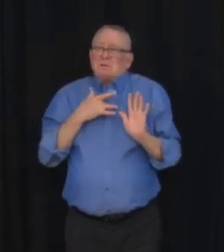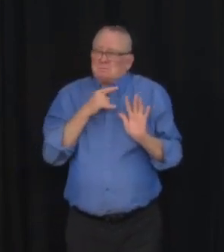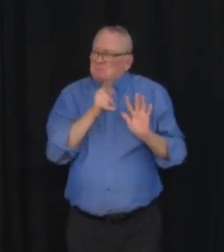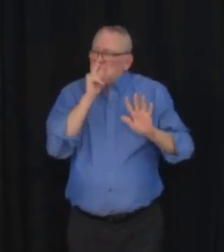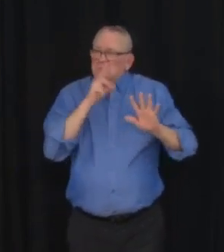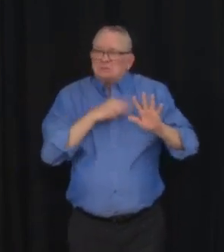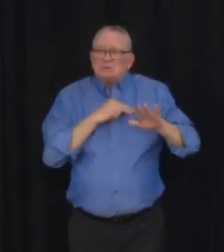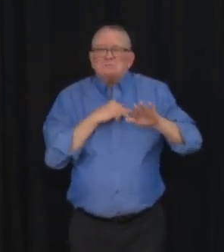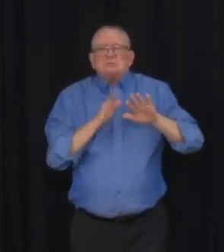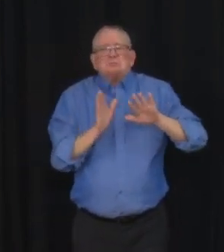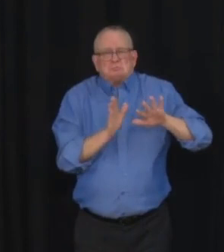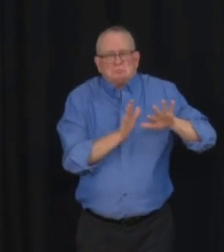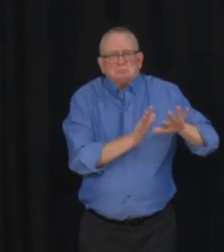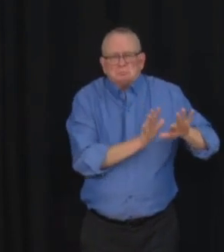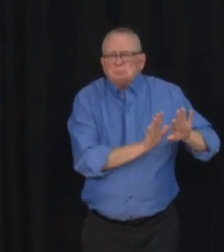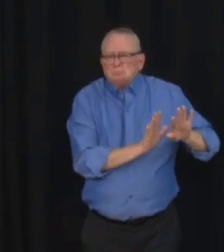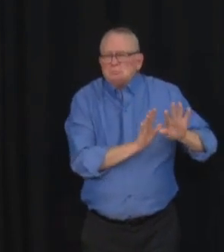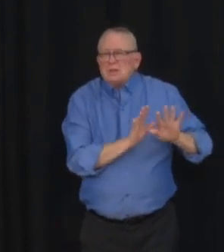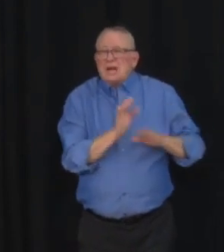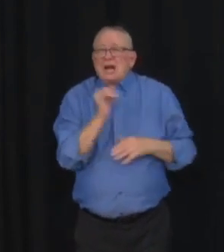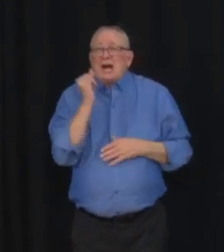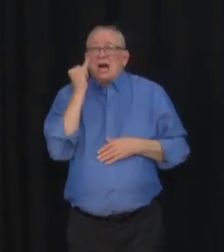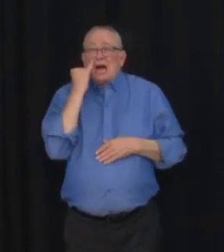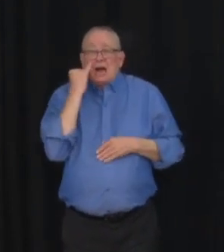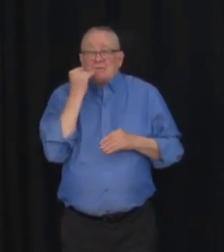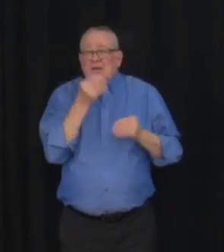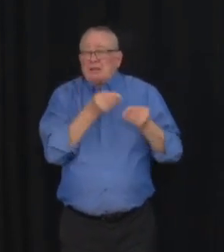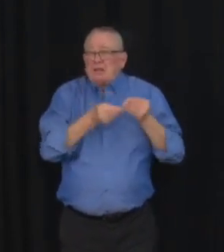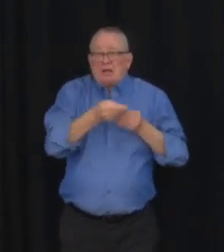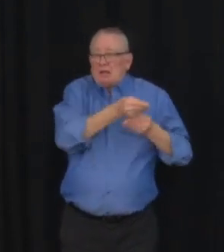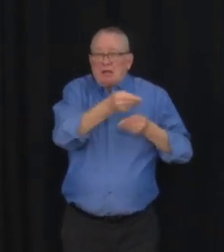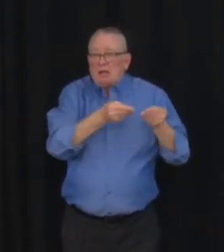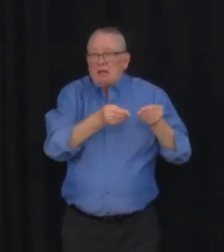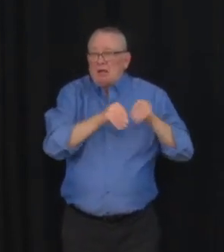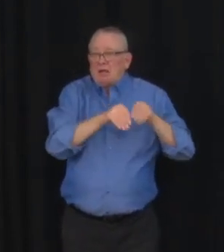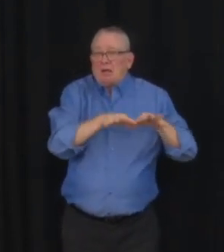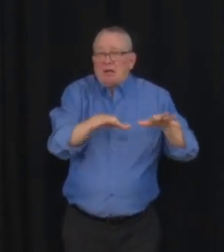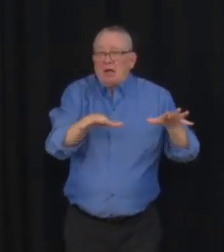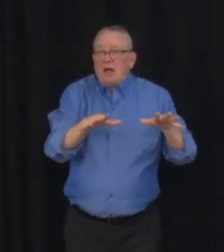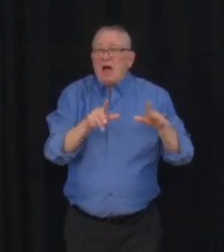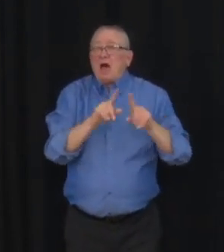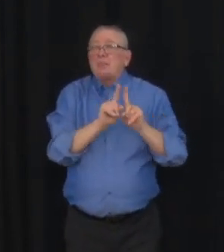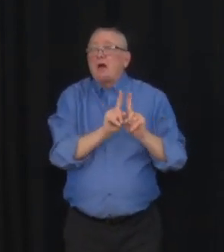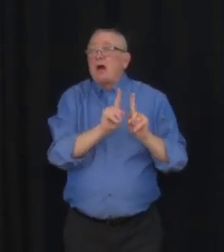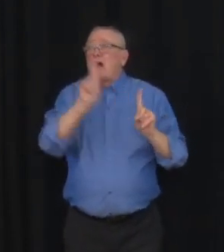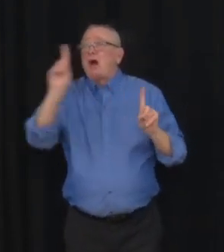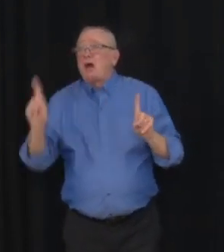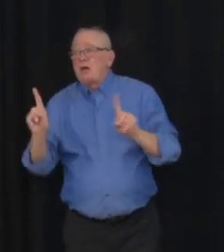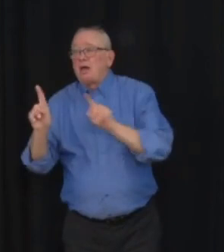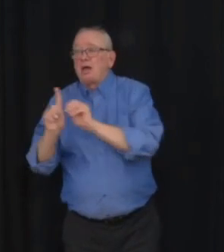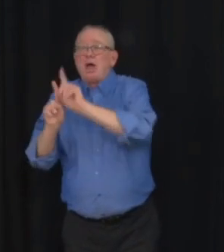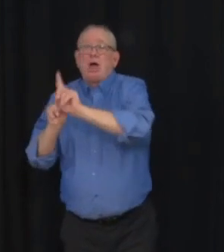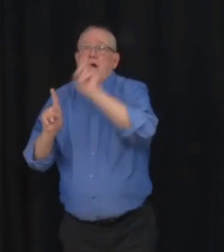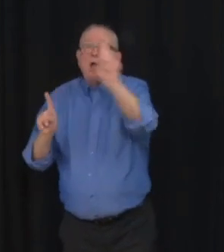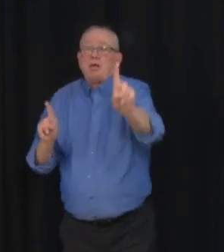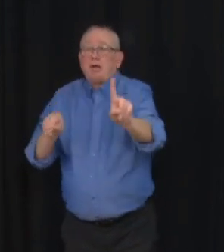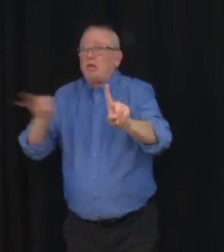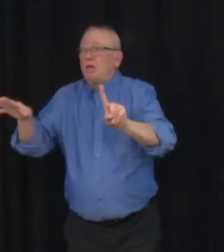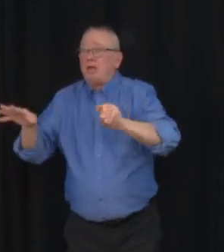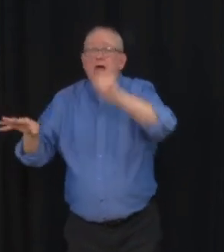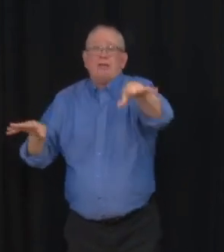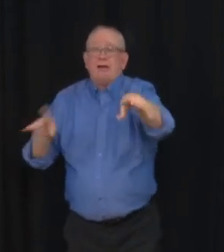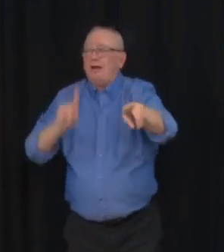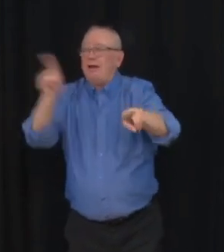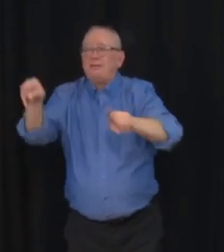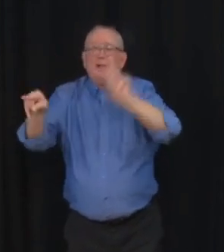significant spreading events on that particular date or on that weekend, it could potentially cross into multiple networks. And so sometimes we see